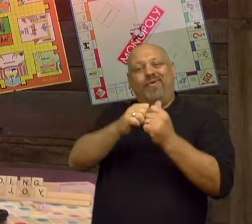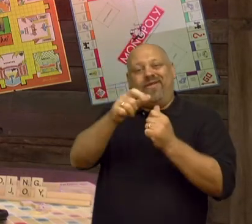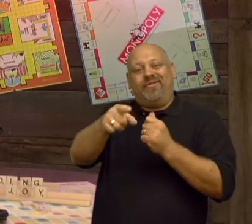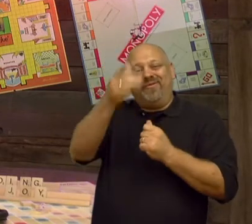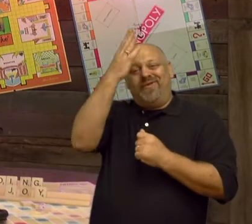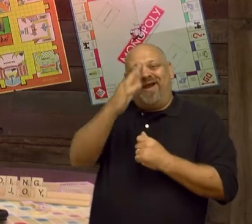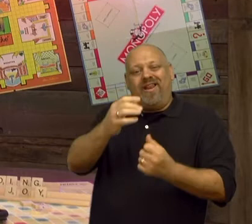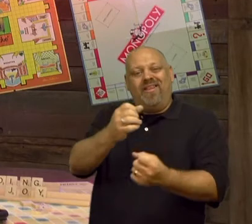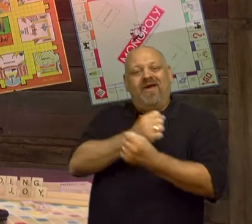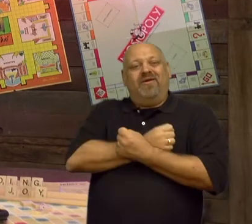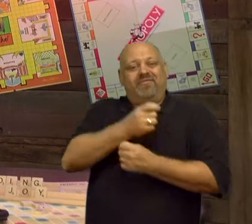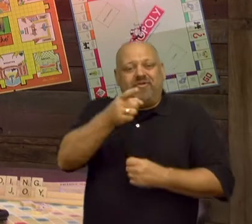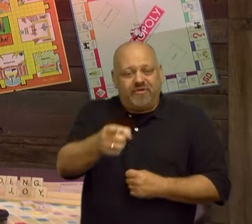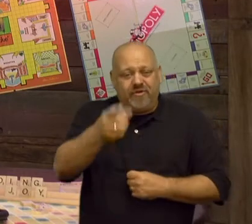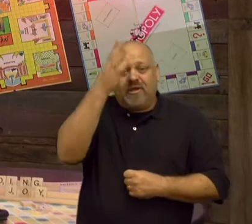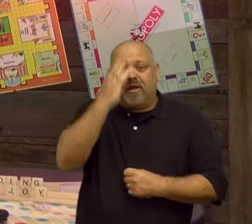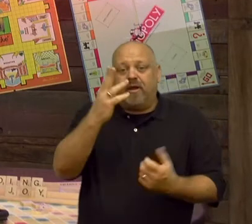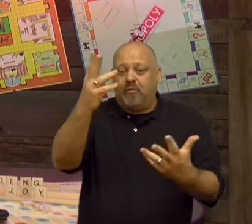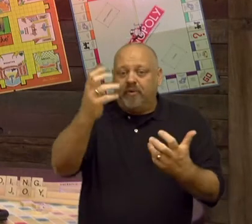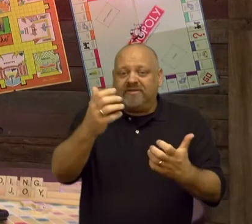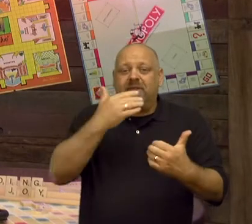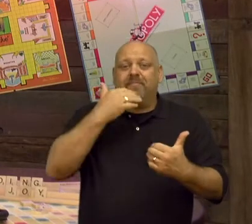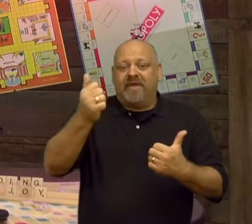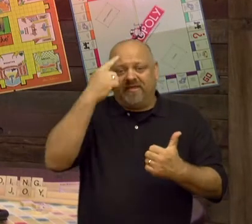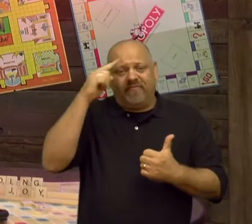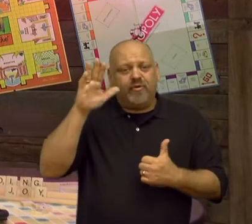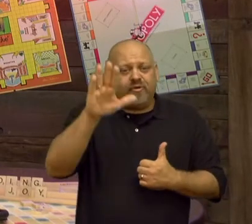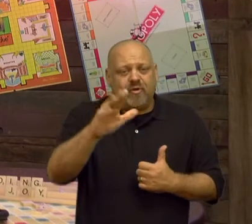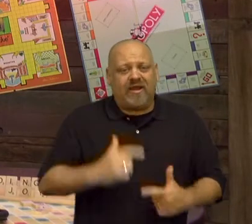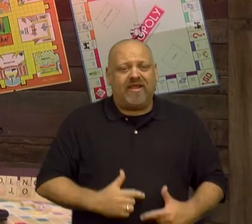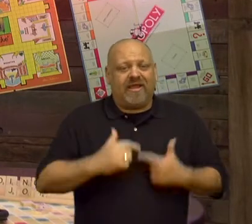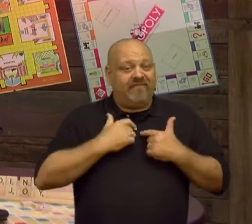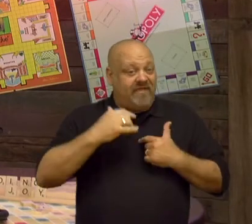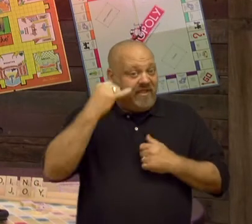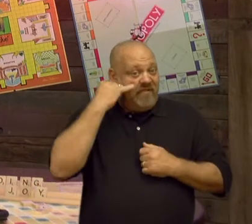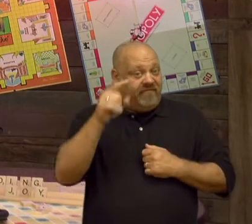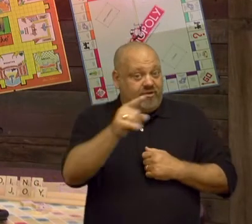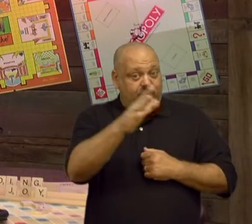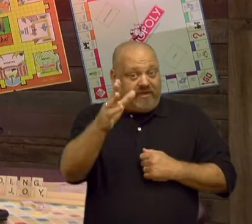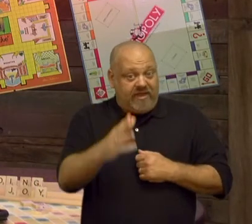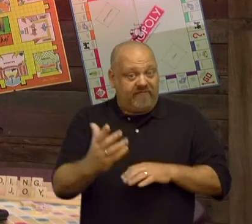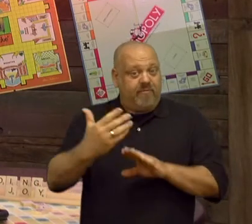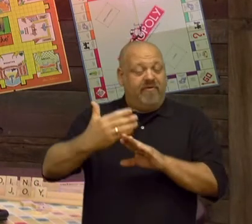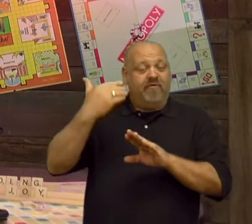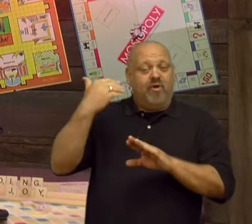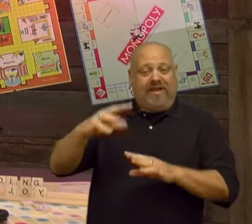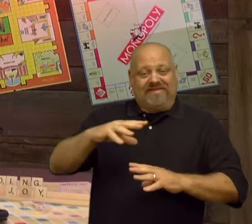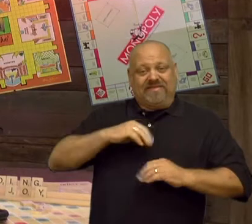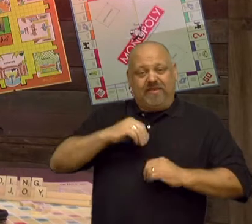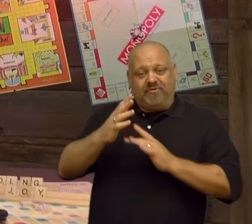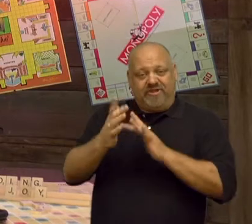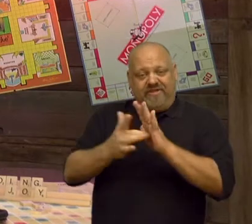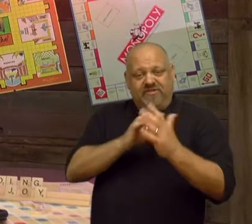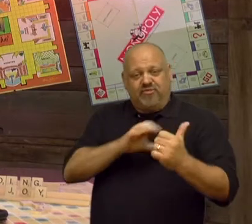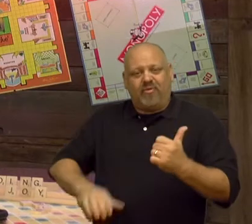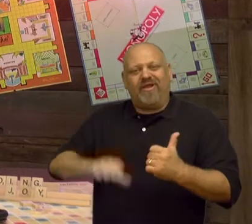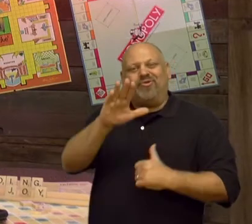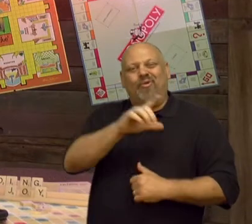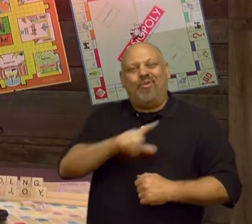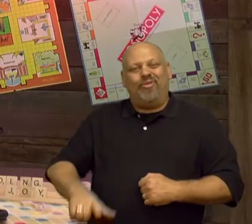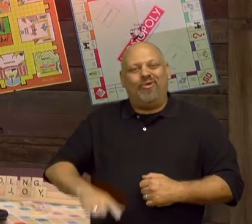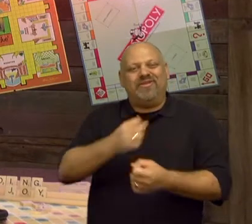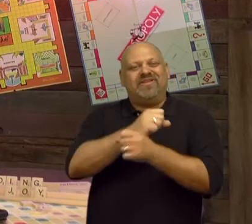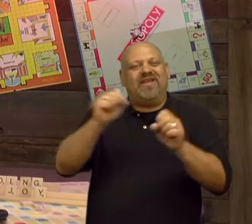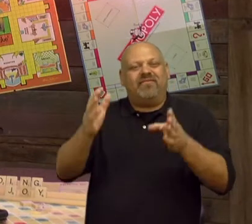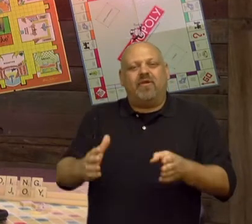you, that God loves you, and that God wants the best for your life. If you have never accepted Jesus Christ